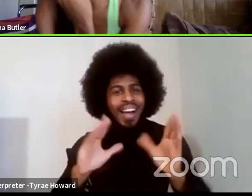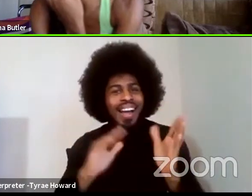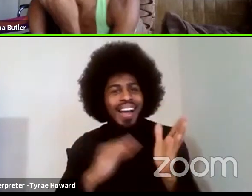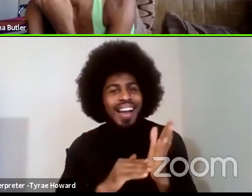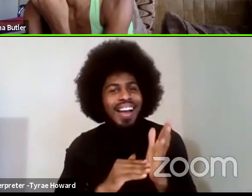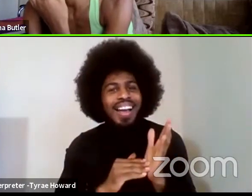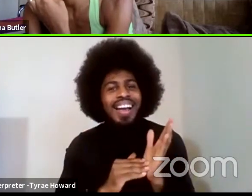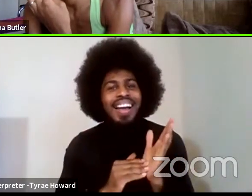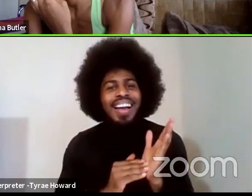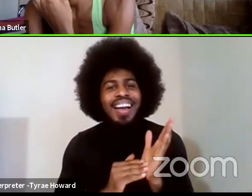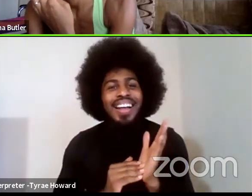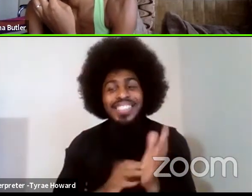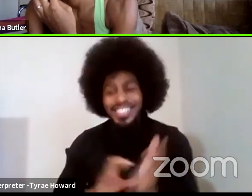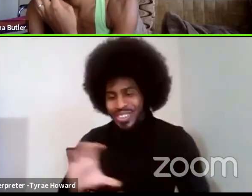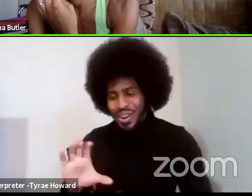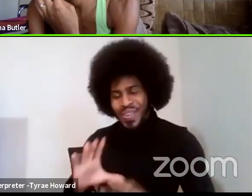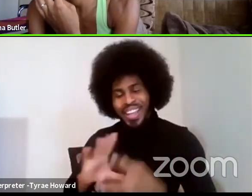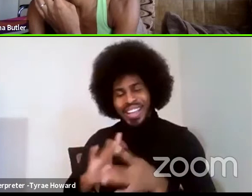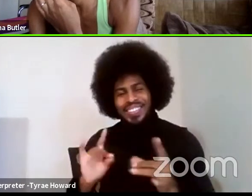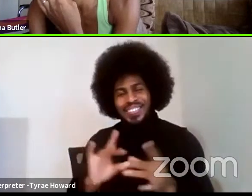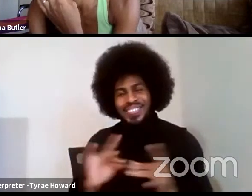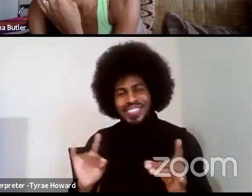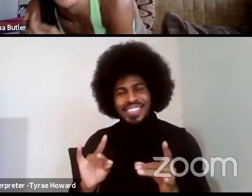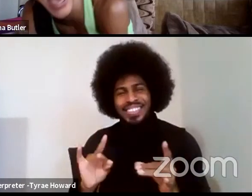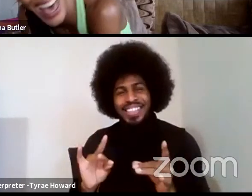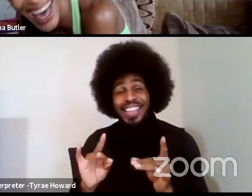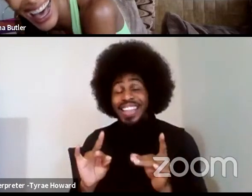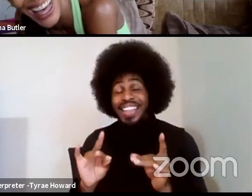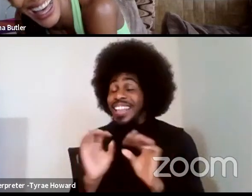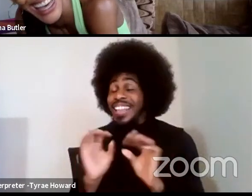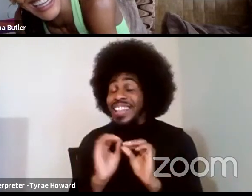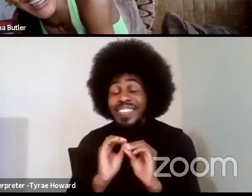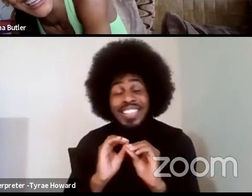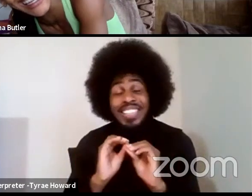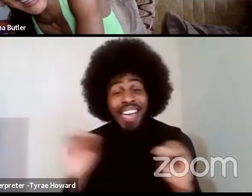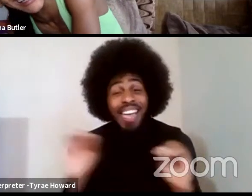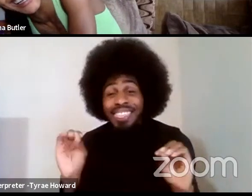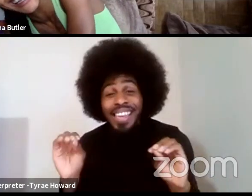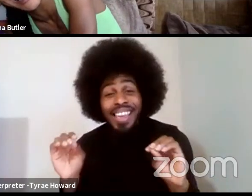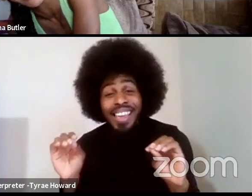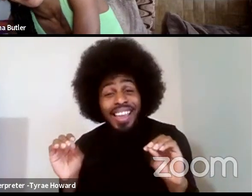He's not subtle. There's nothing subtle about you.